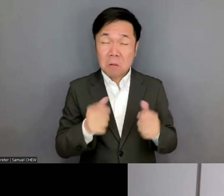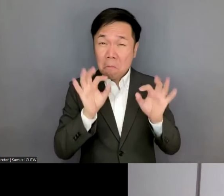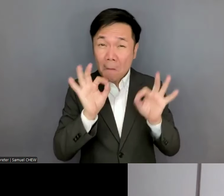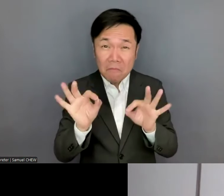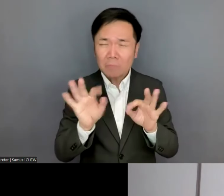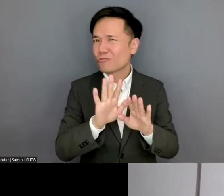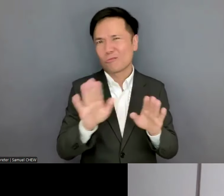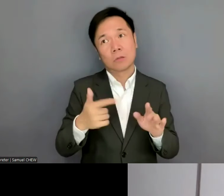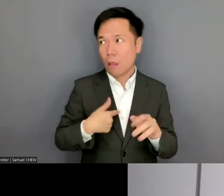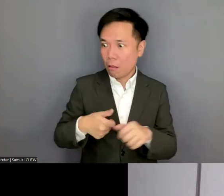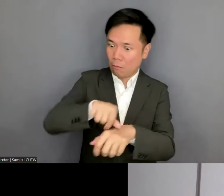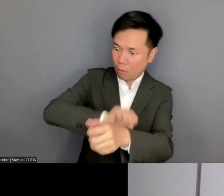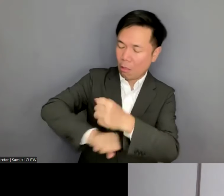face.